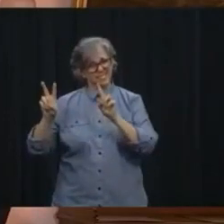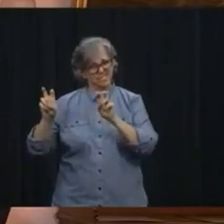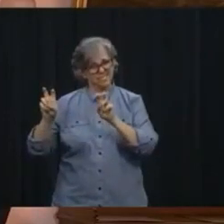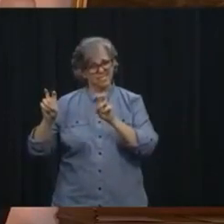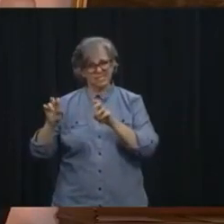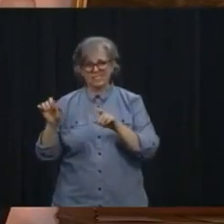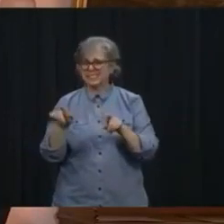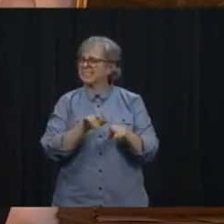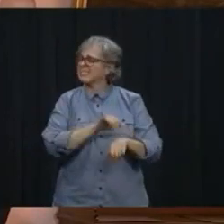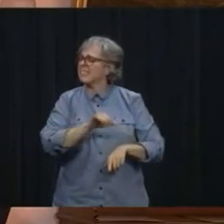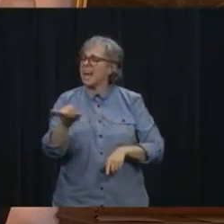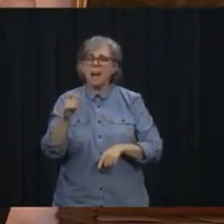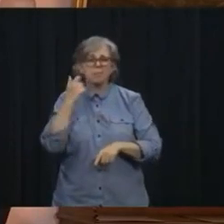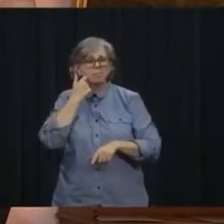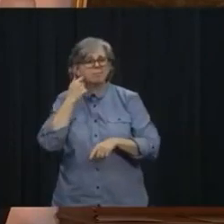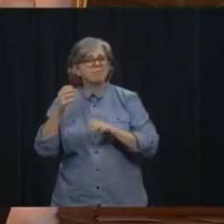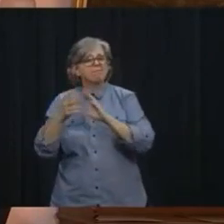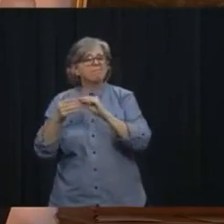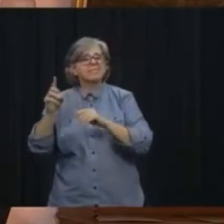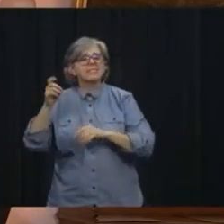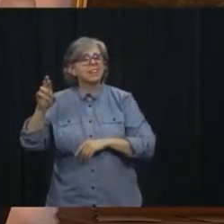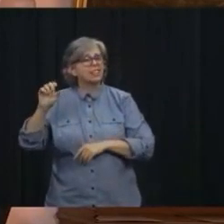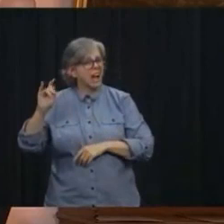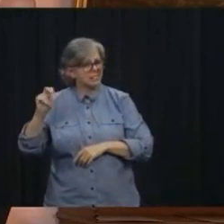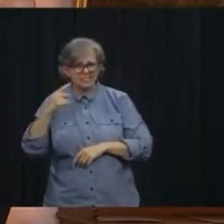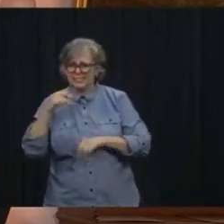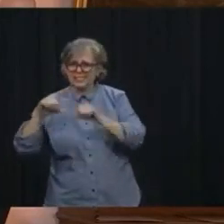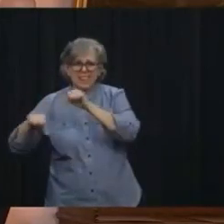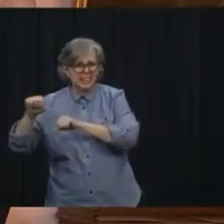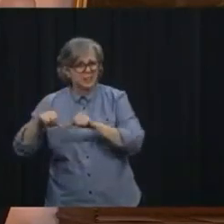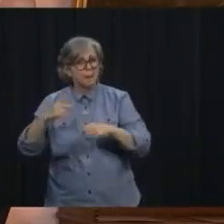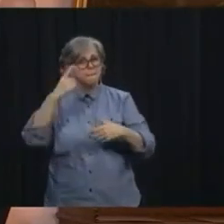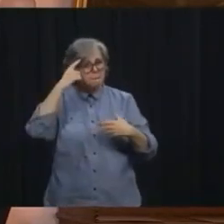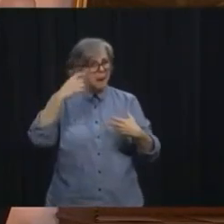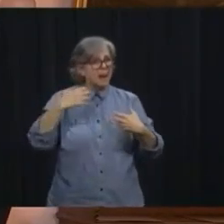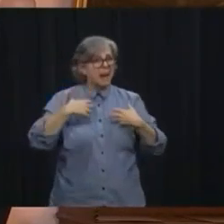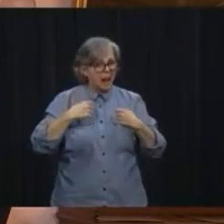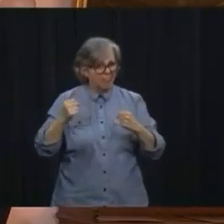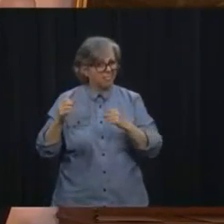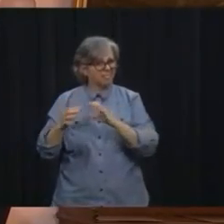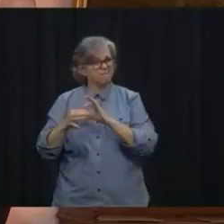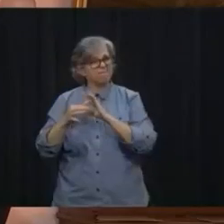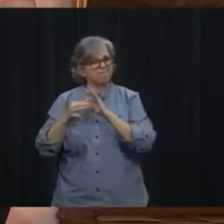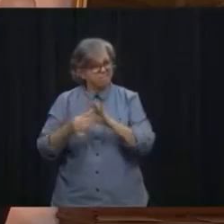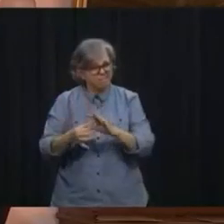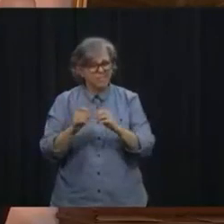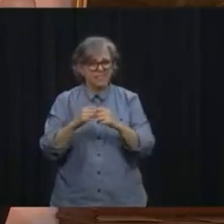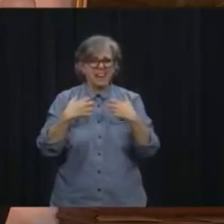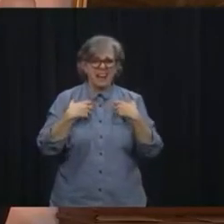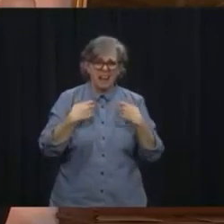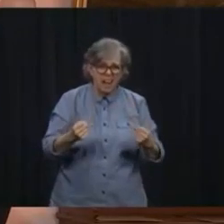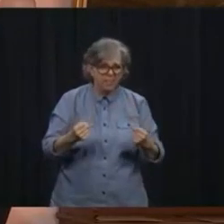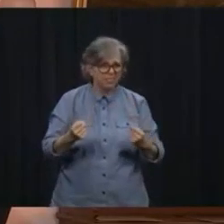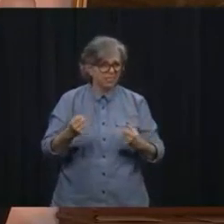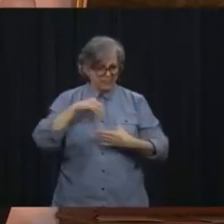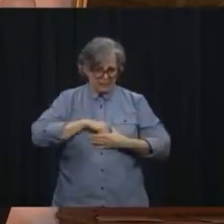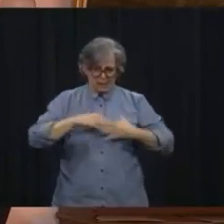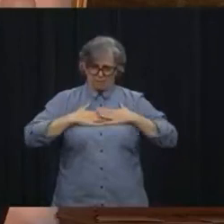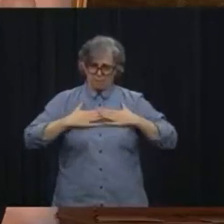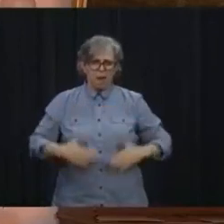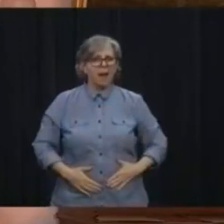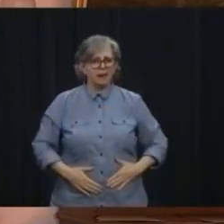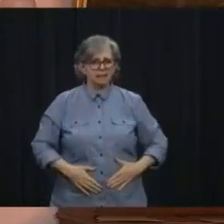view, and I thought Lori might have some thoughts and comments about that. And we'll look at Lori up